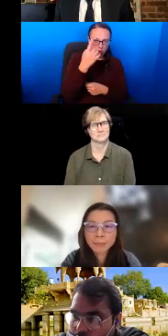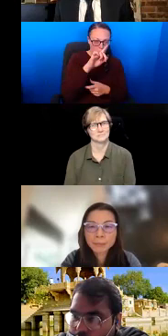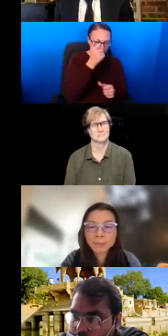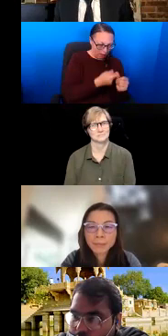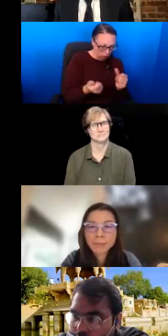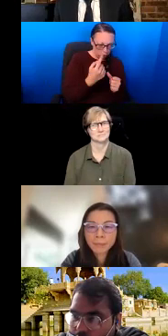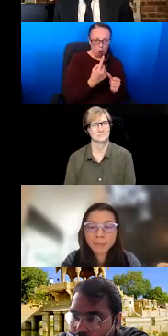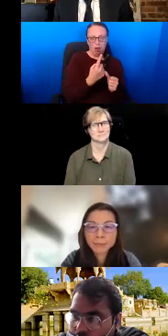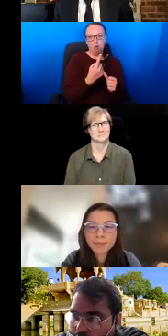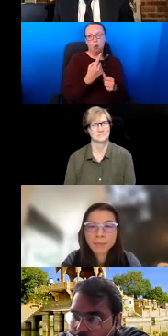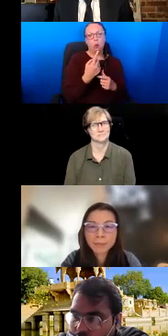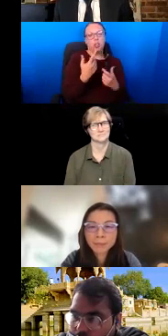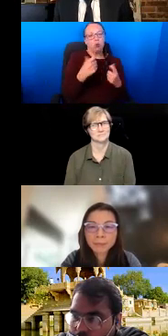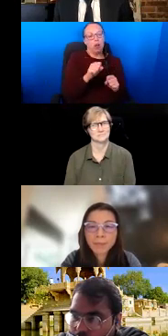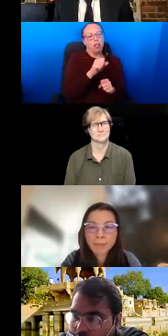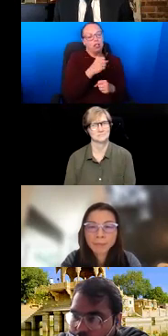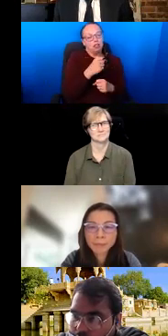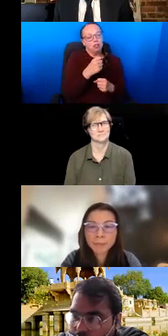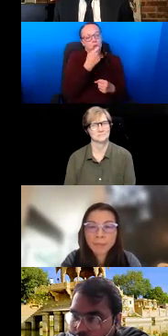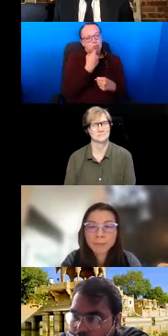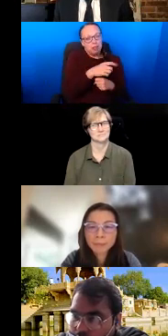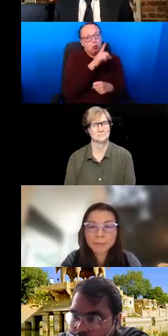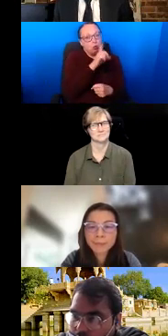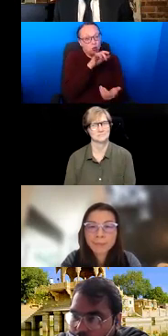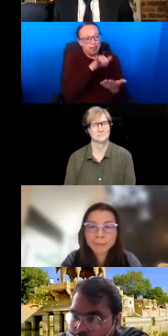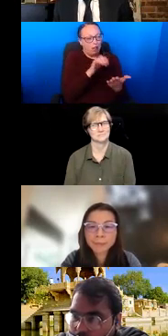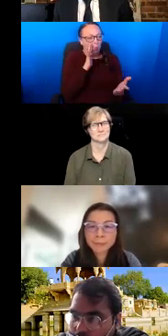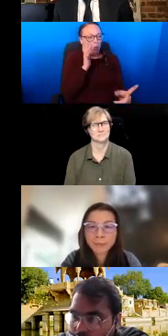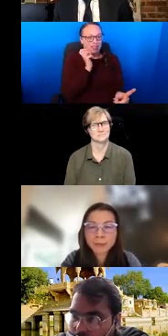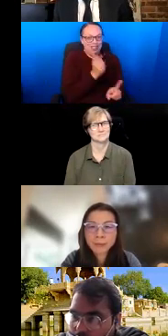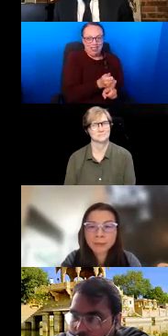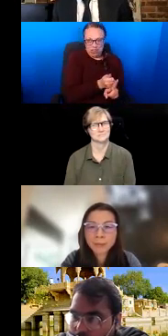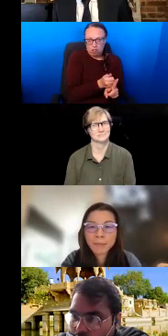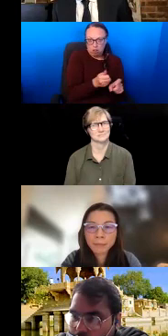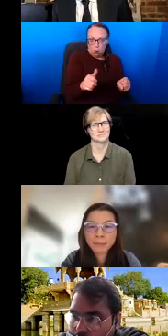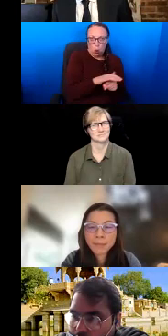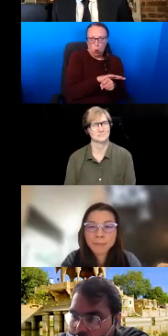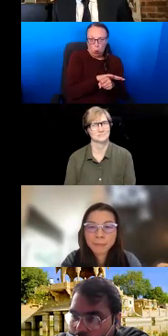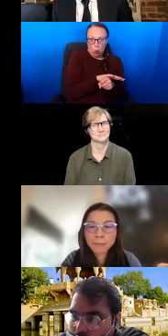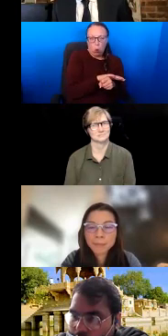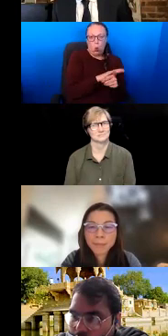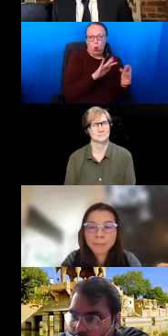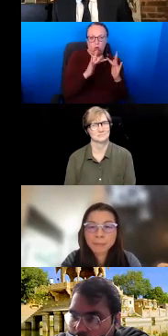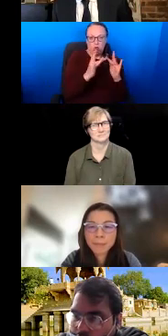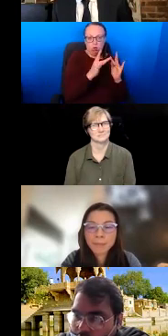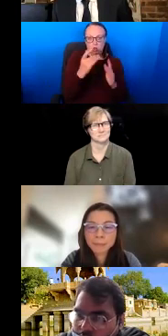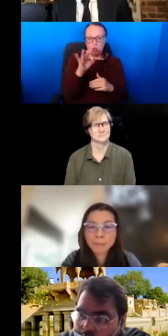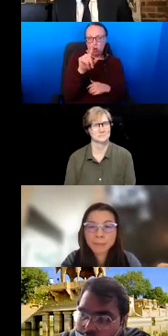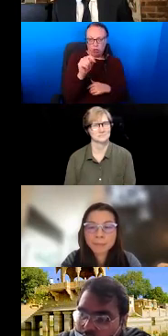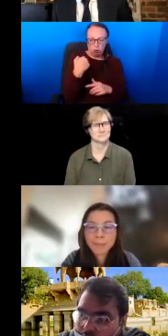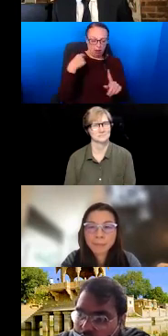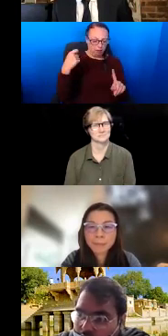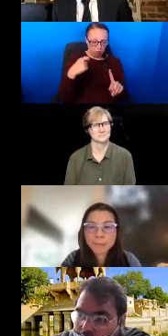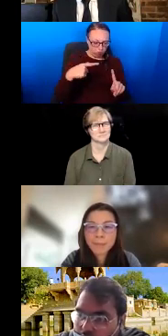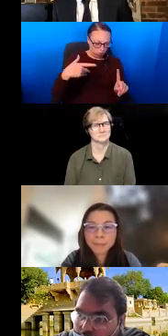that montage would hit basically the entire perisylvian circuit, that we would get current going through the